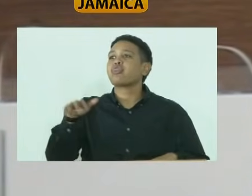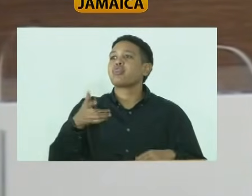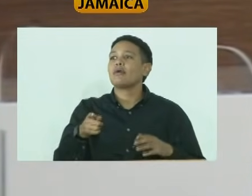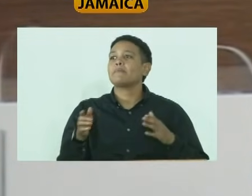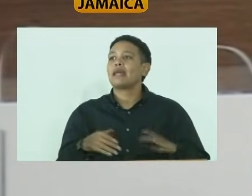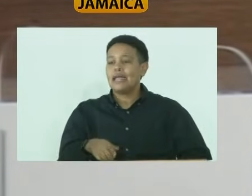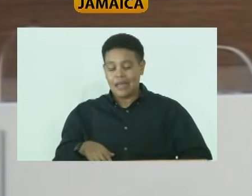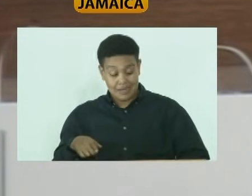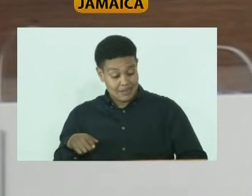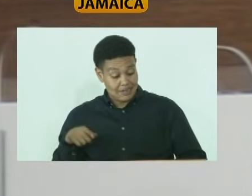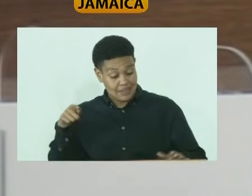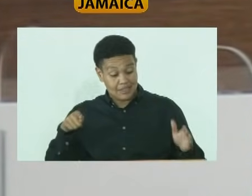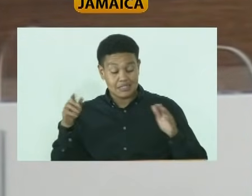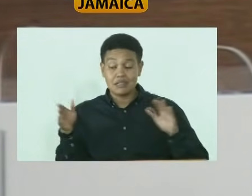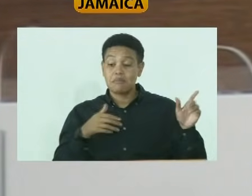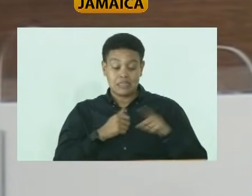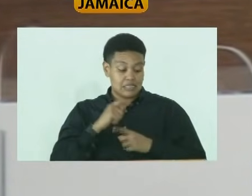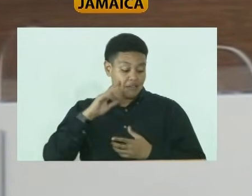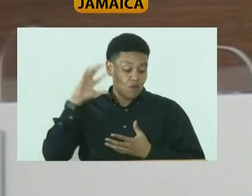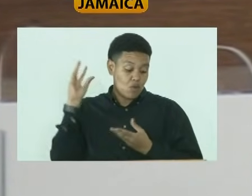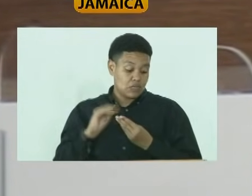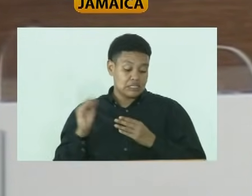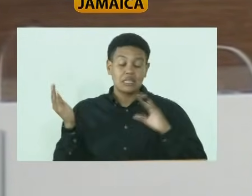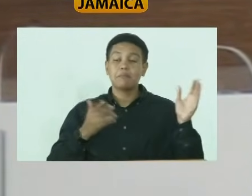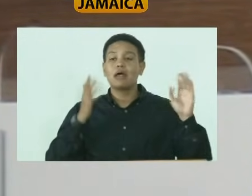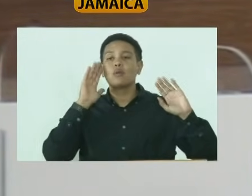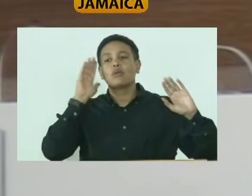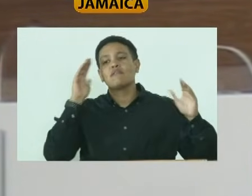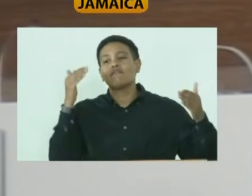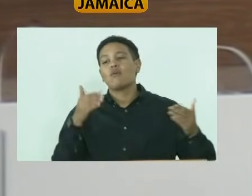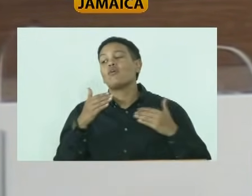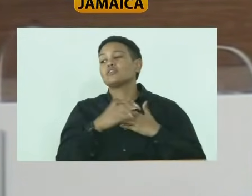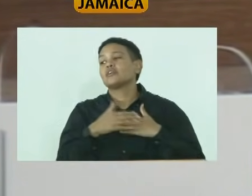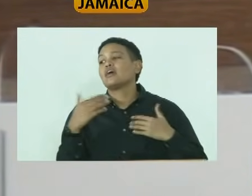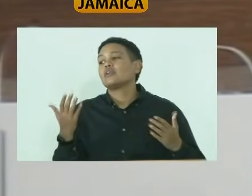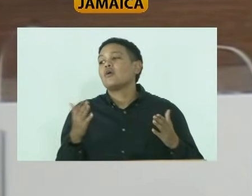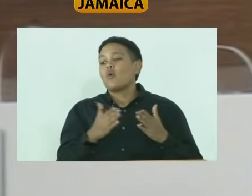plan is a holistic plan and will address